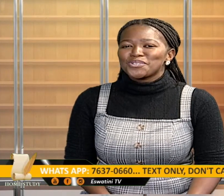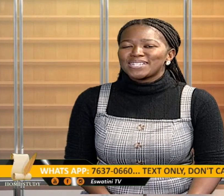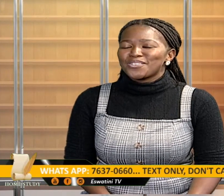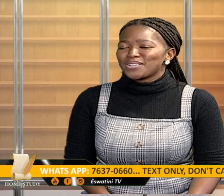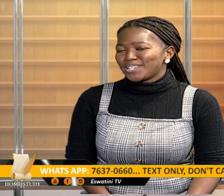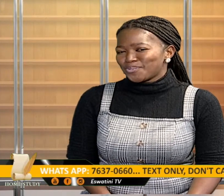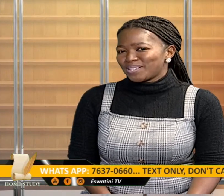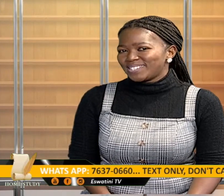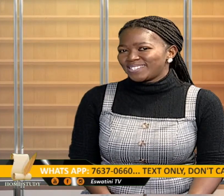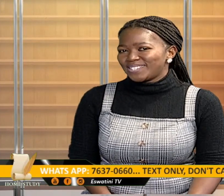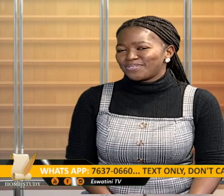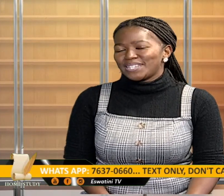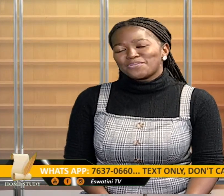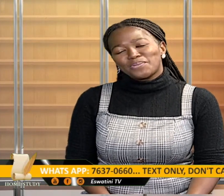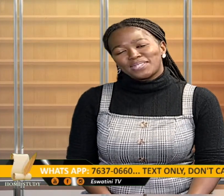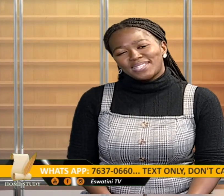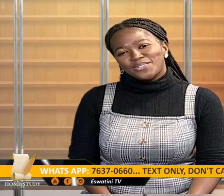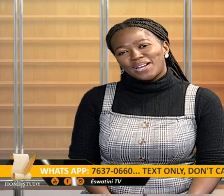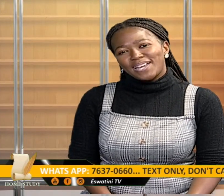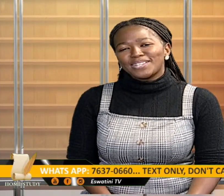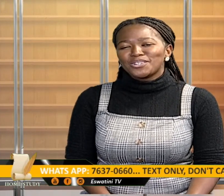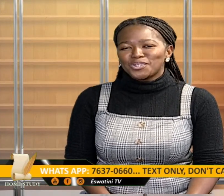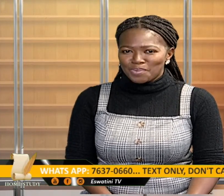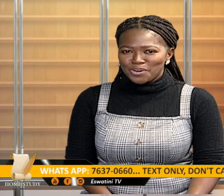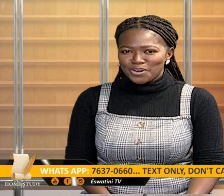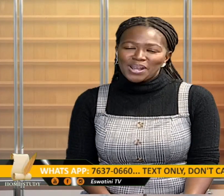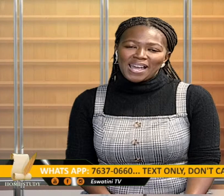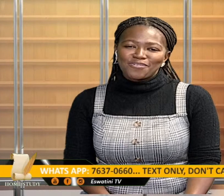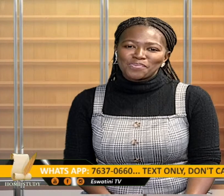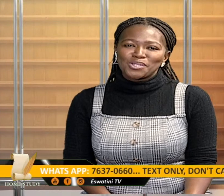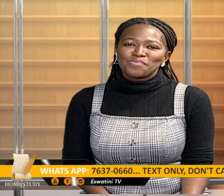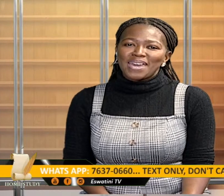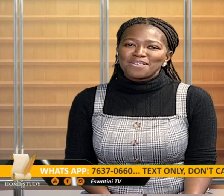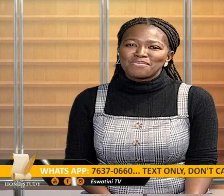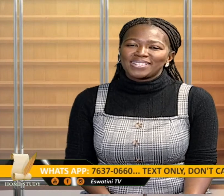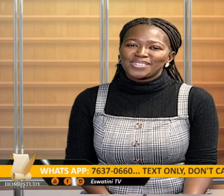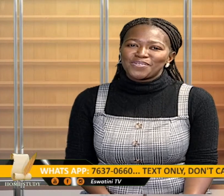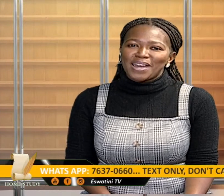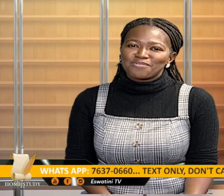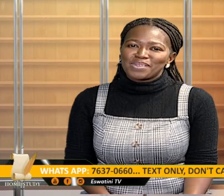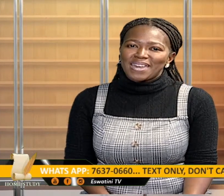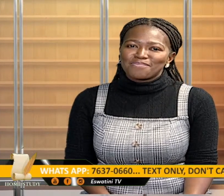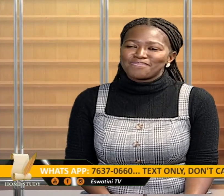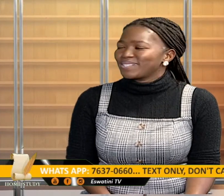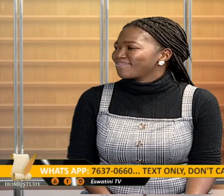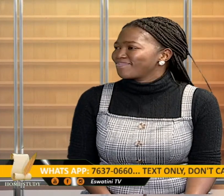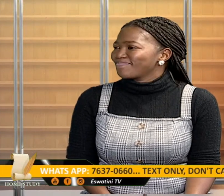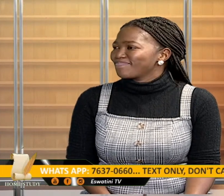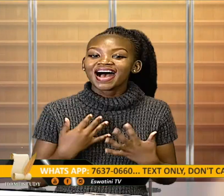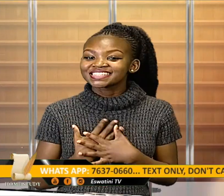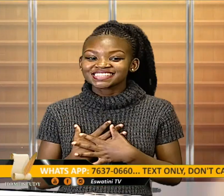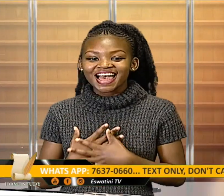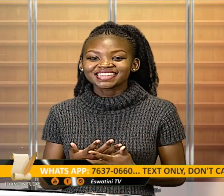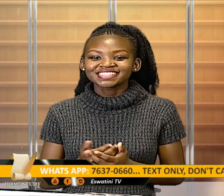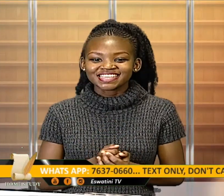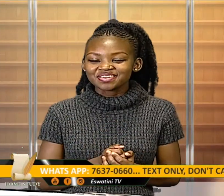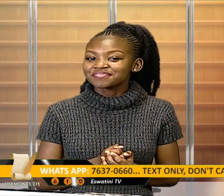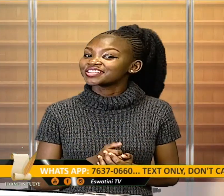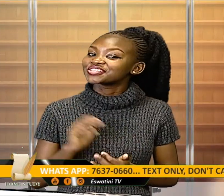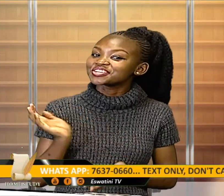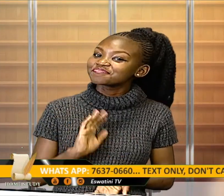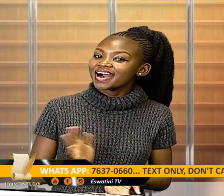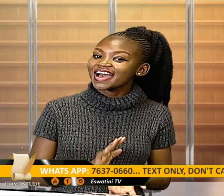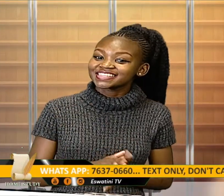everyone who tuned in on Eswatini TV. We will see you guys tomorrow from 2 p.m. until 5 p.m. From us and the